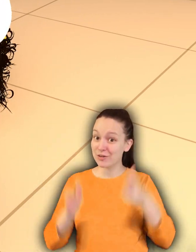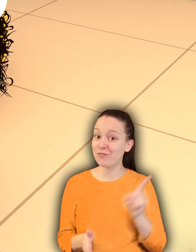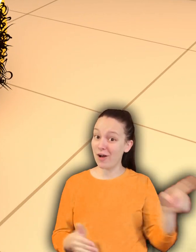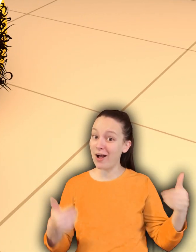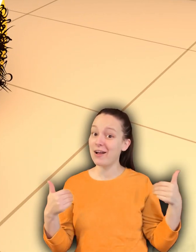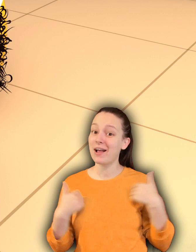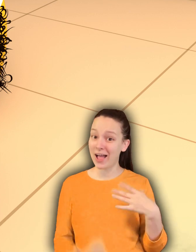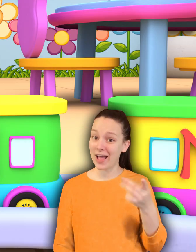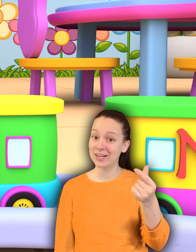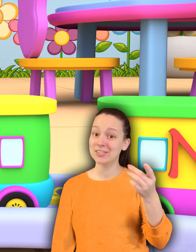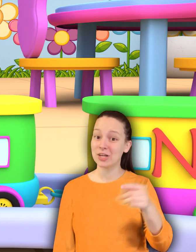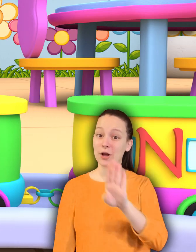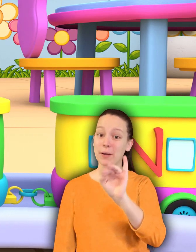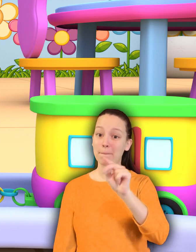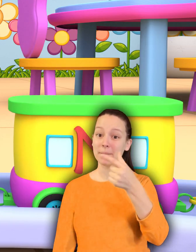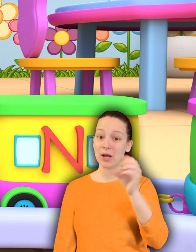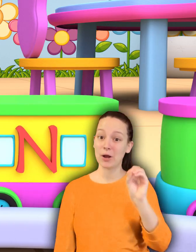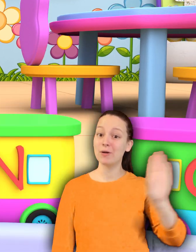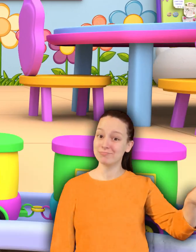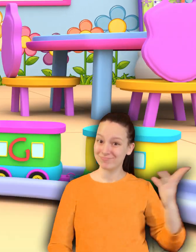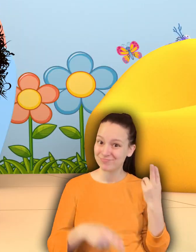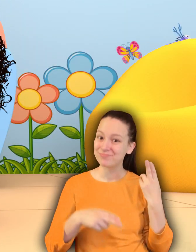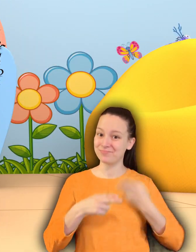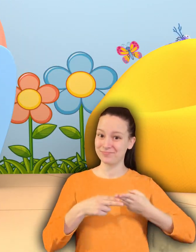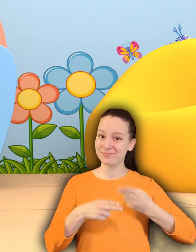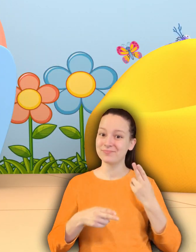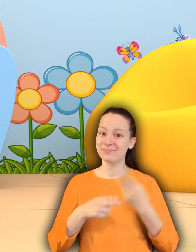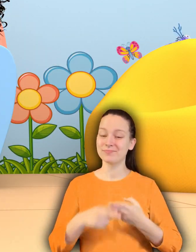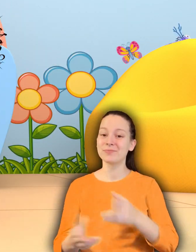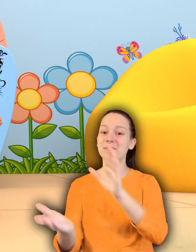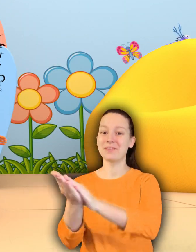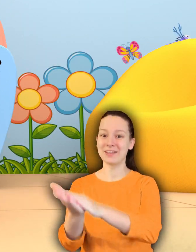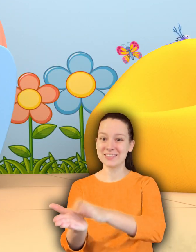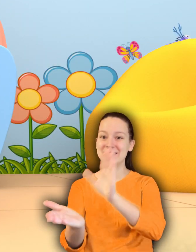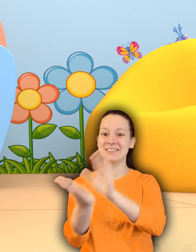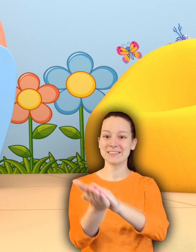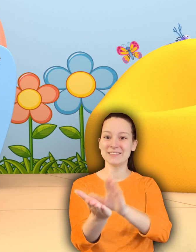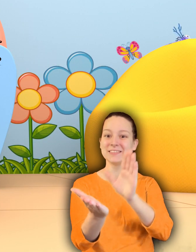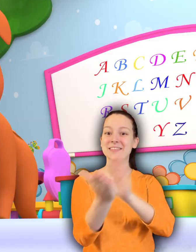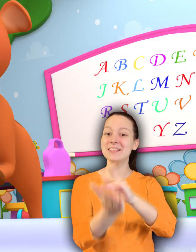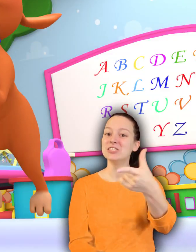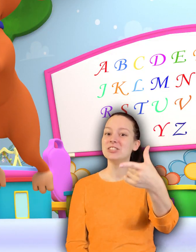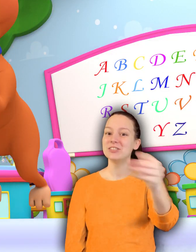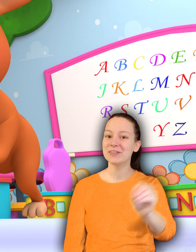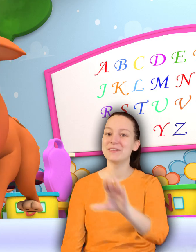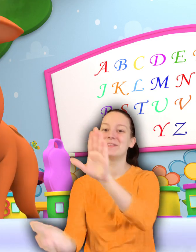there was a farmer had a dog and Bingo was his name-o